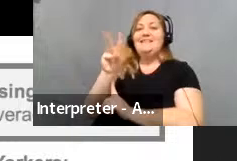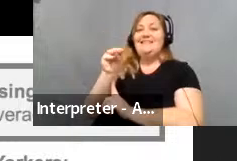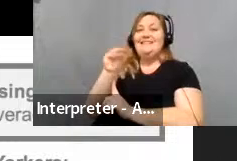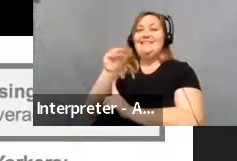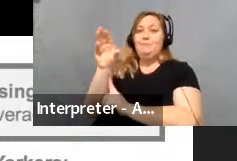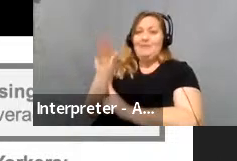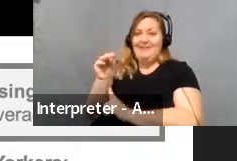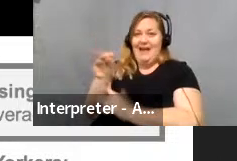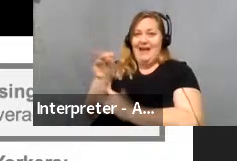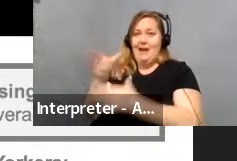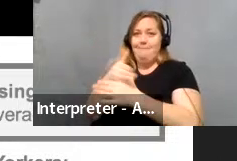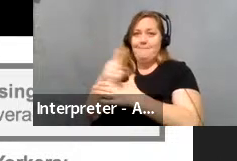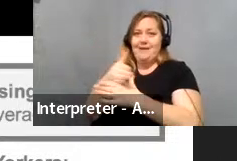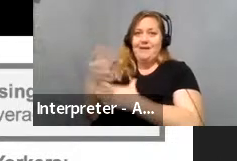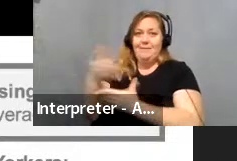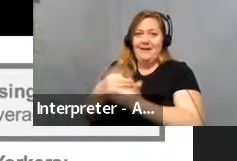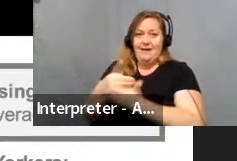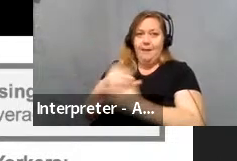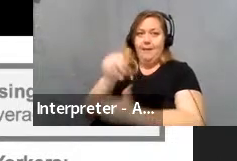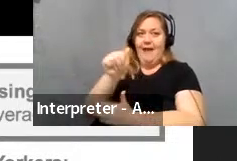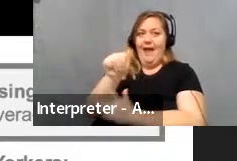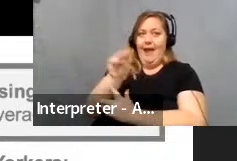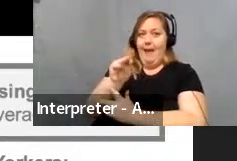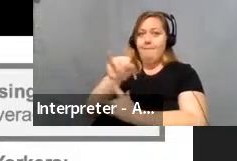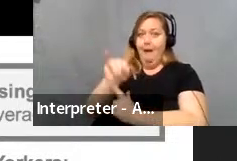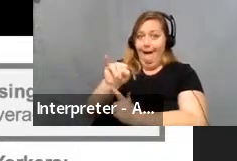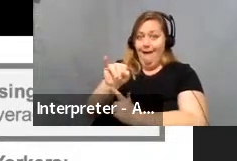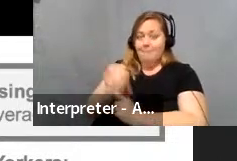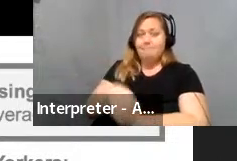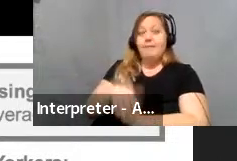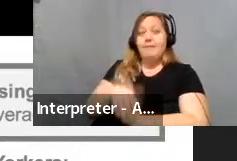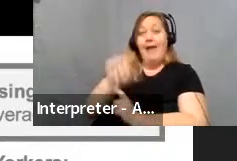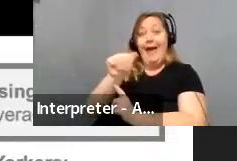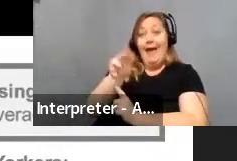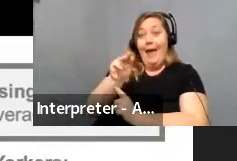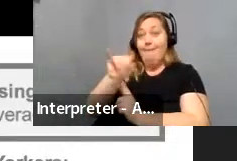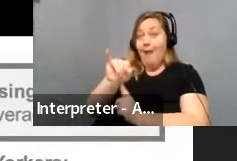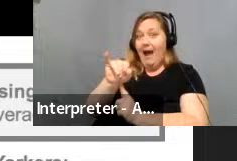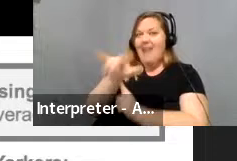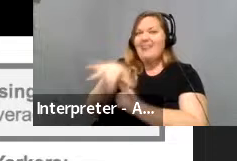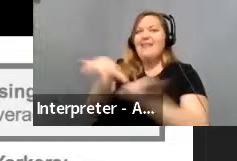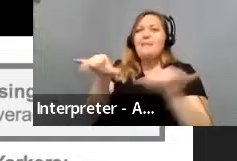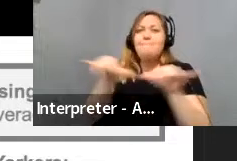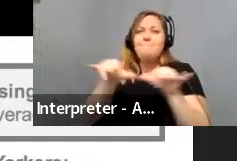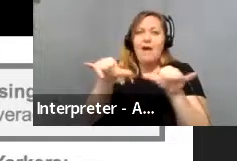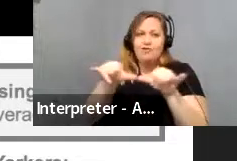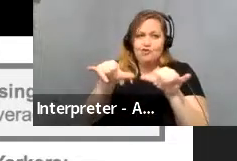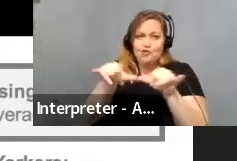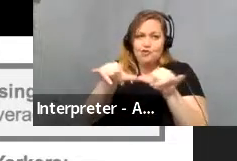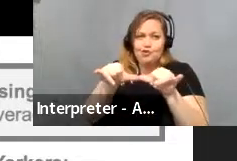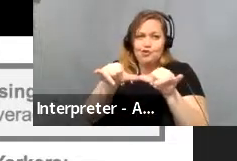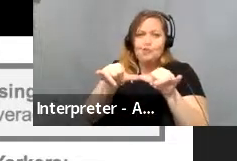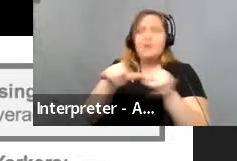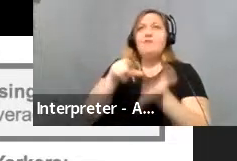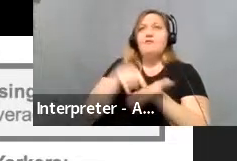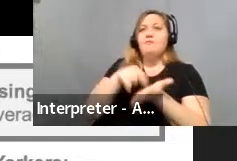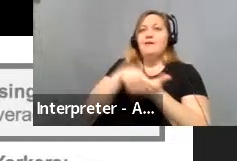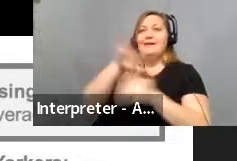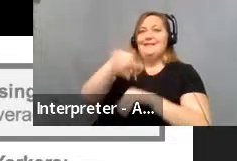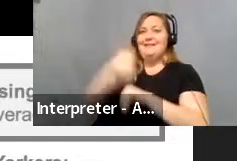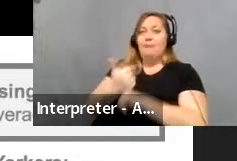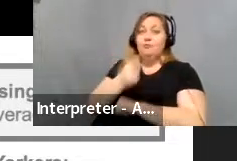medium income, or AMI. AMI is a measure of affordability established by the federal government.